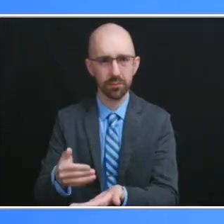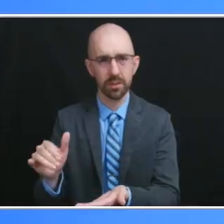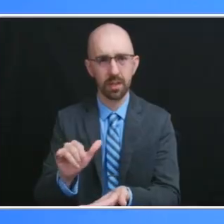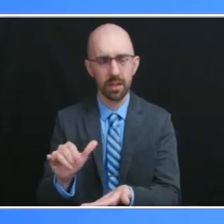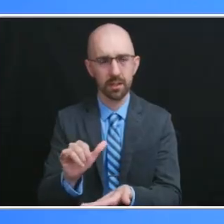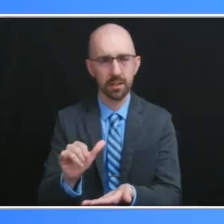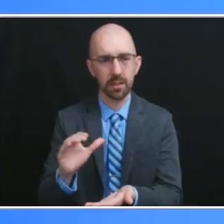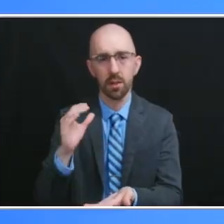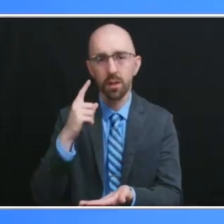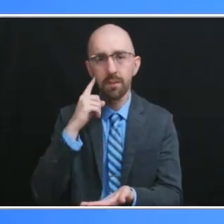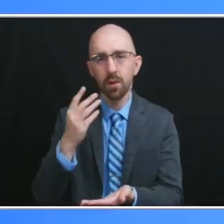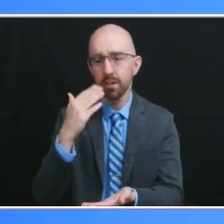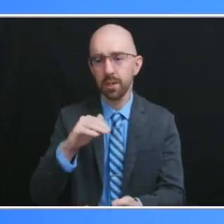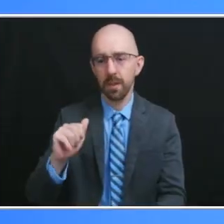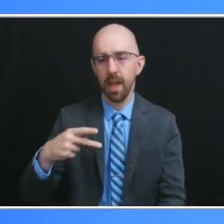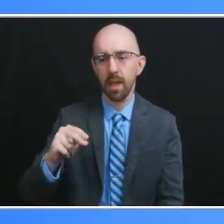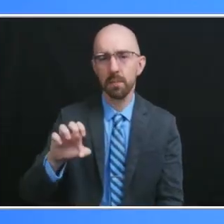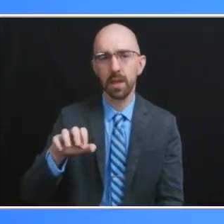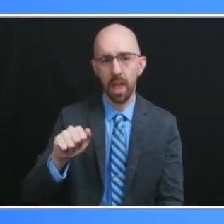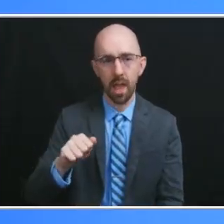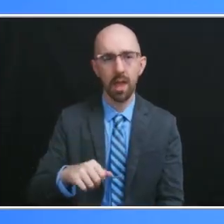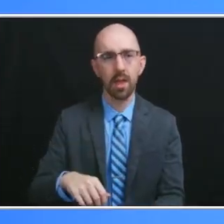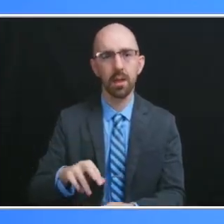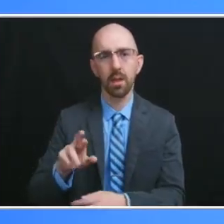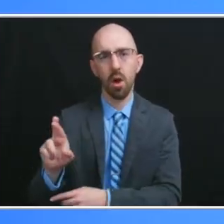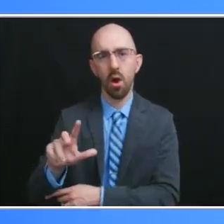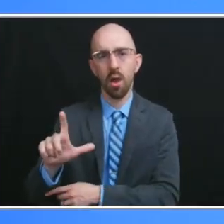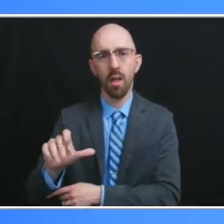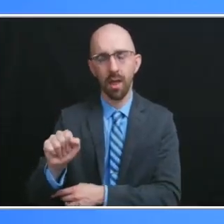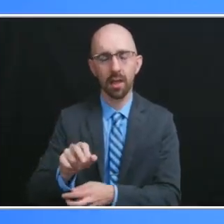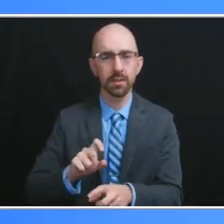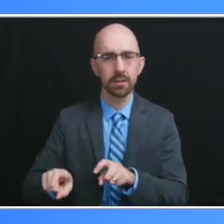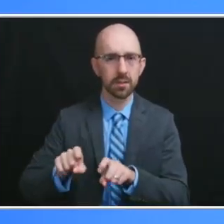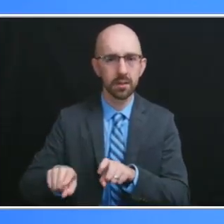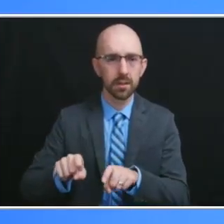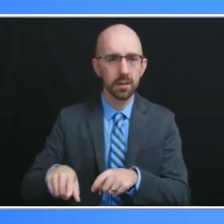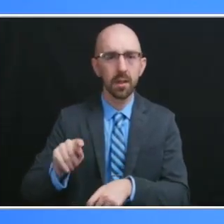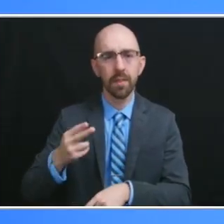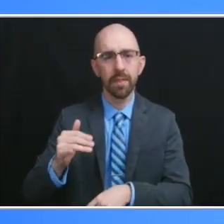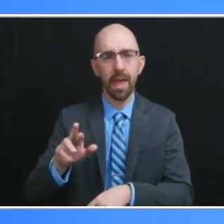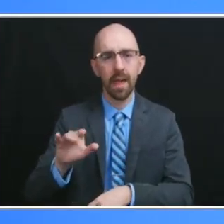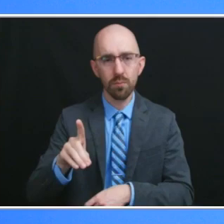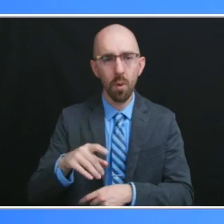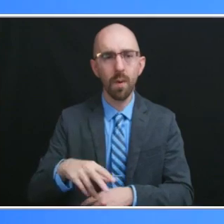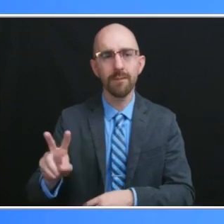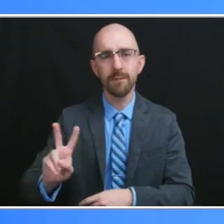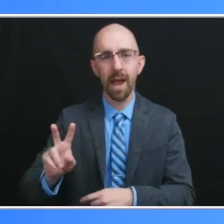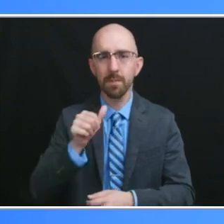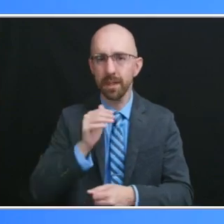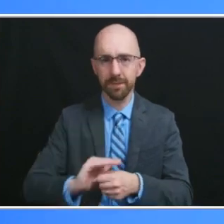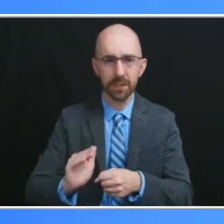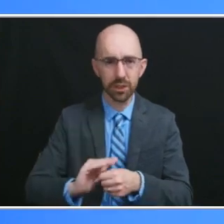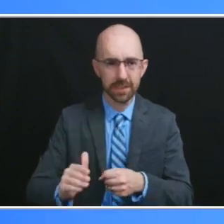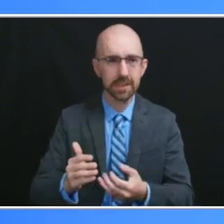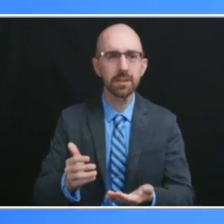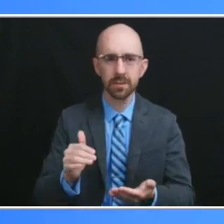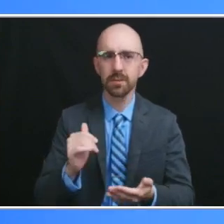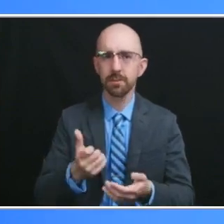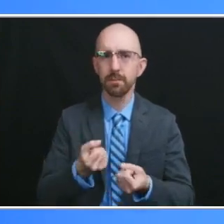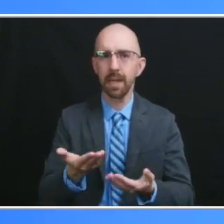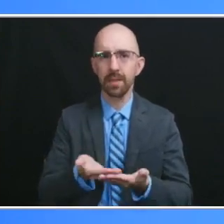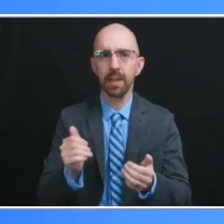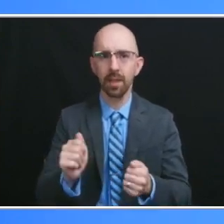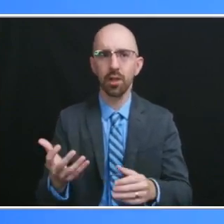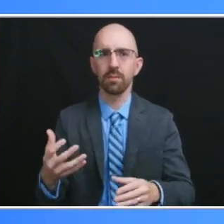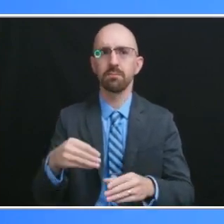sleep apnea, restless leg syndrome, vitamin deficiencies, thyroid disease. There's other factors that could be contributing to some of their symptoms